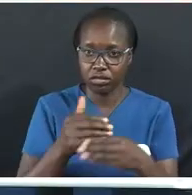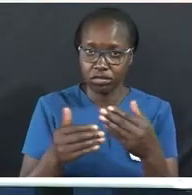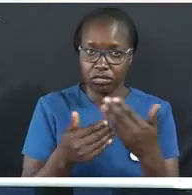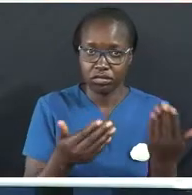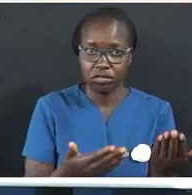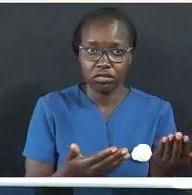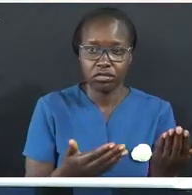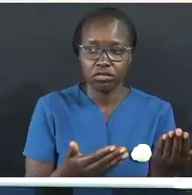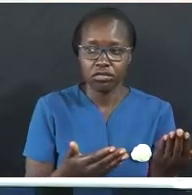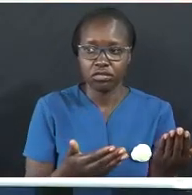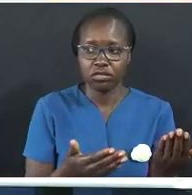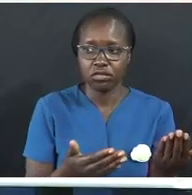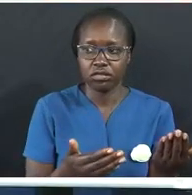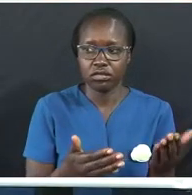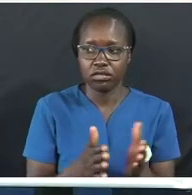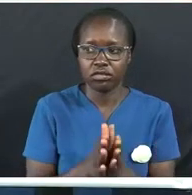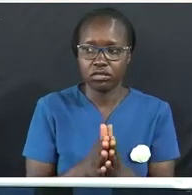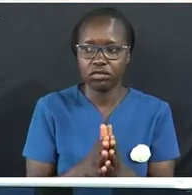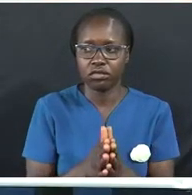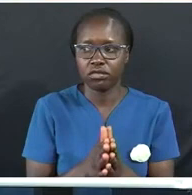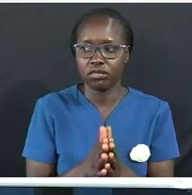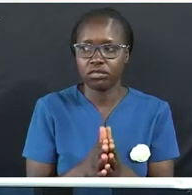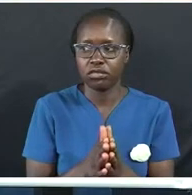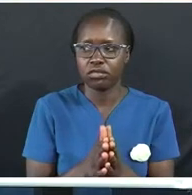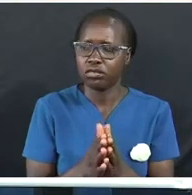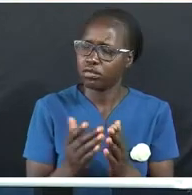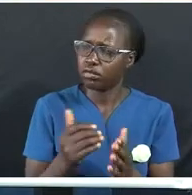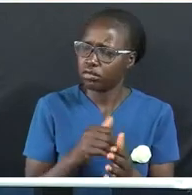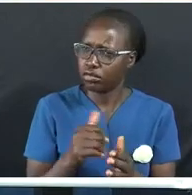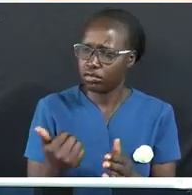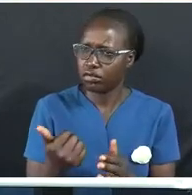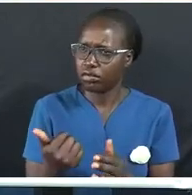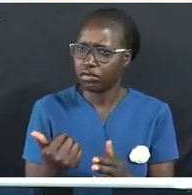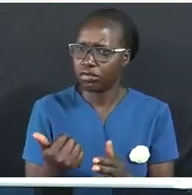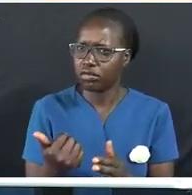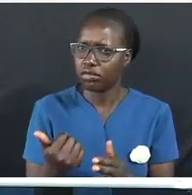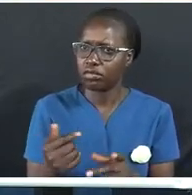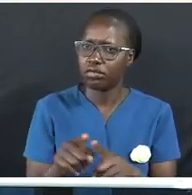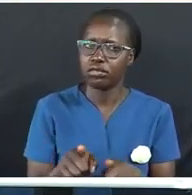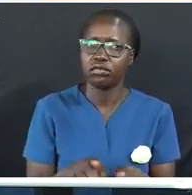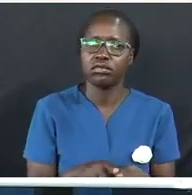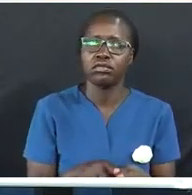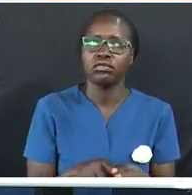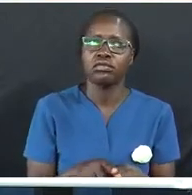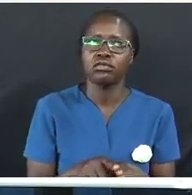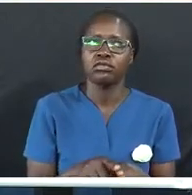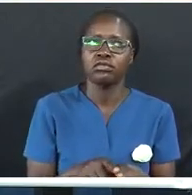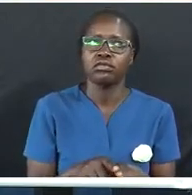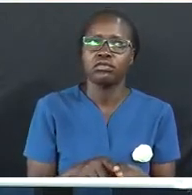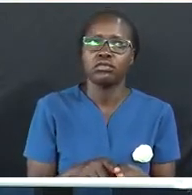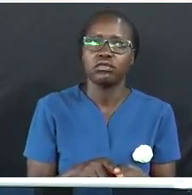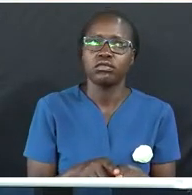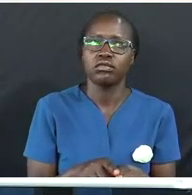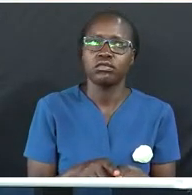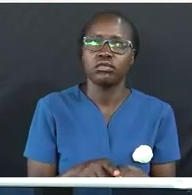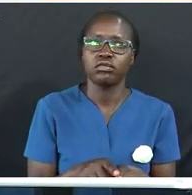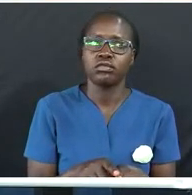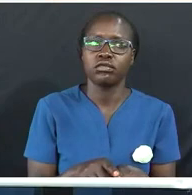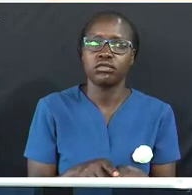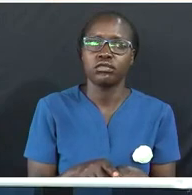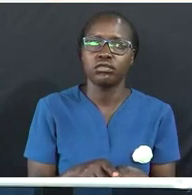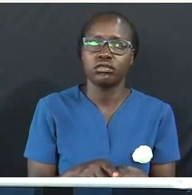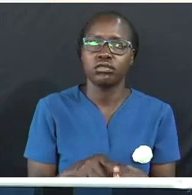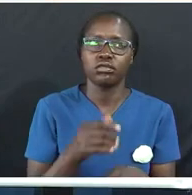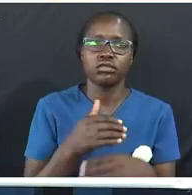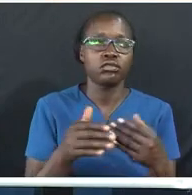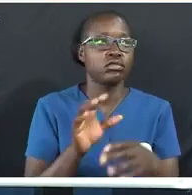And Maranatha have come up supporting us strongly. So from that state, they are in our ground, and they are doing one-day churches.